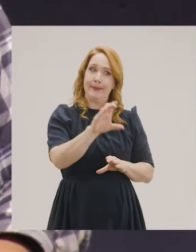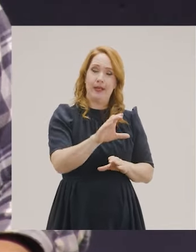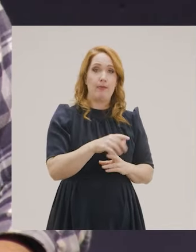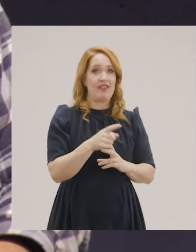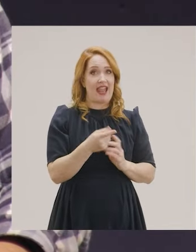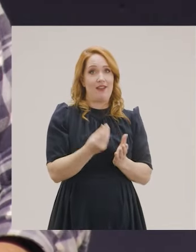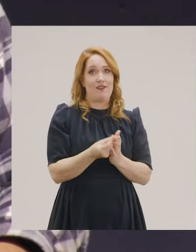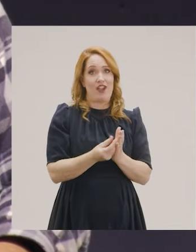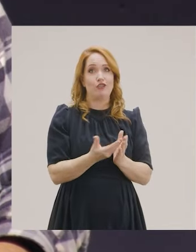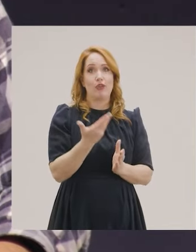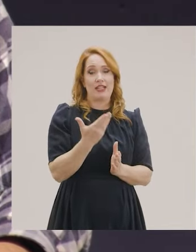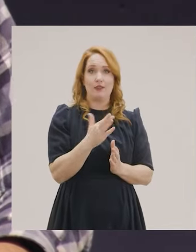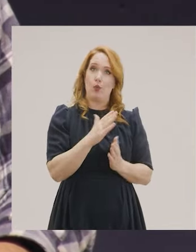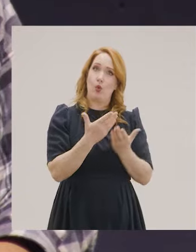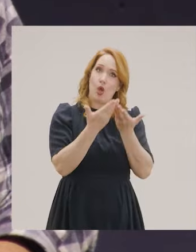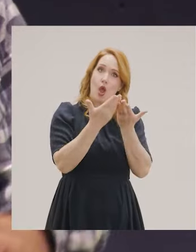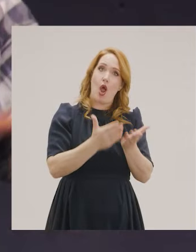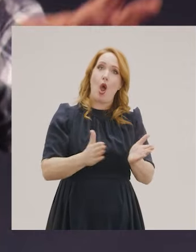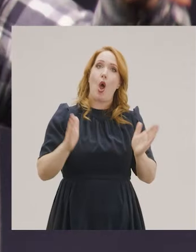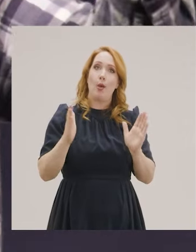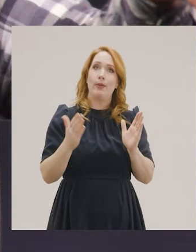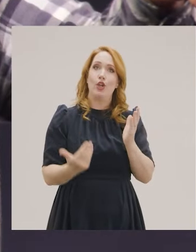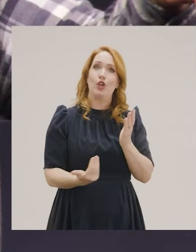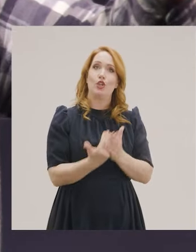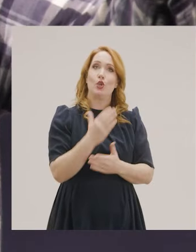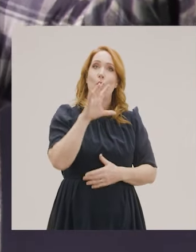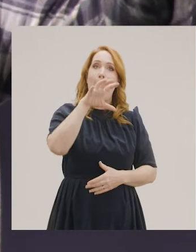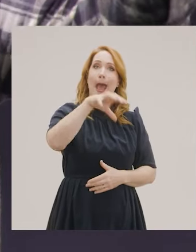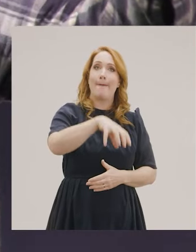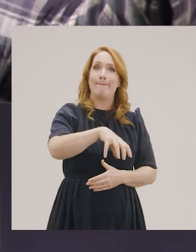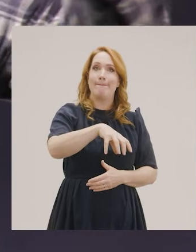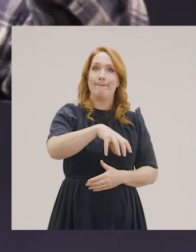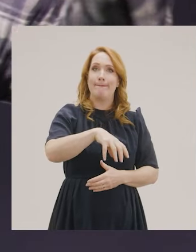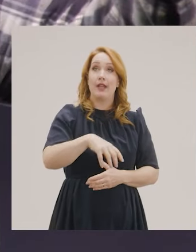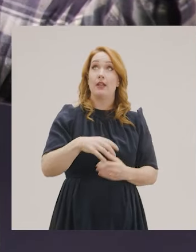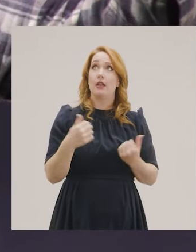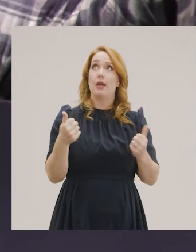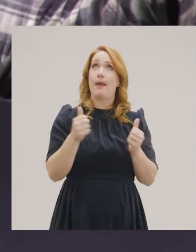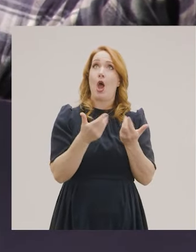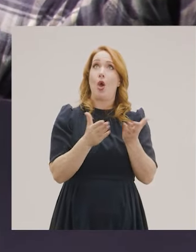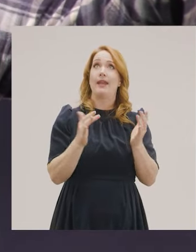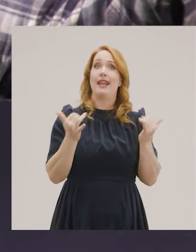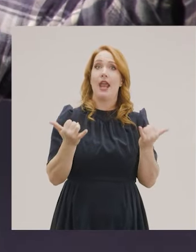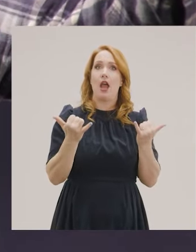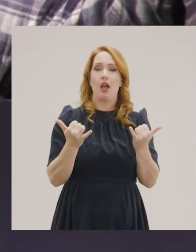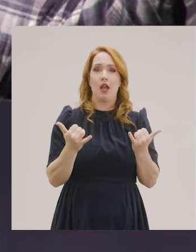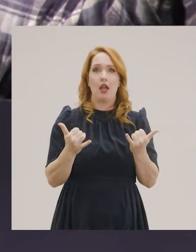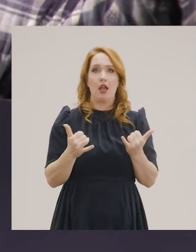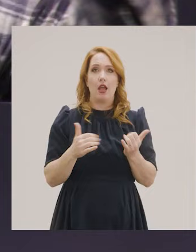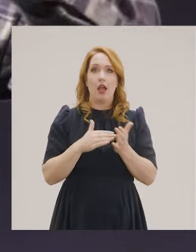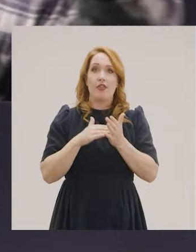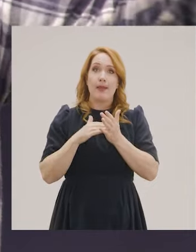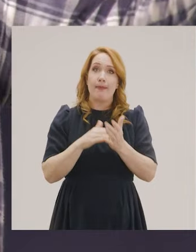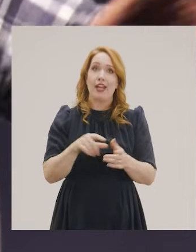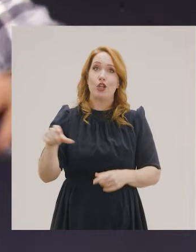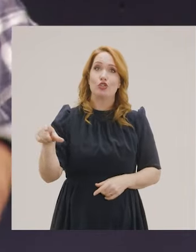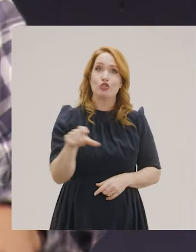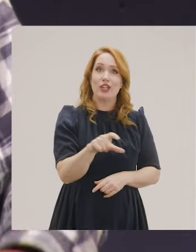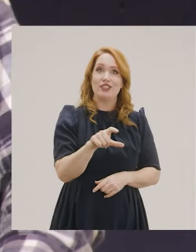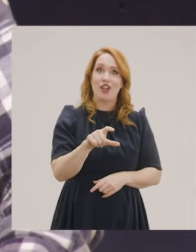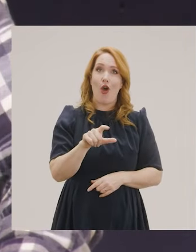money, but they have been raising money to open this hub, which is going to be is open now. It's in the